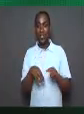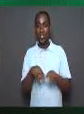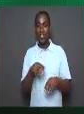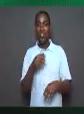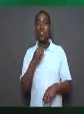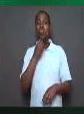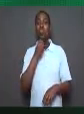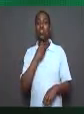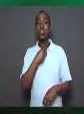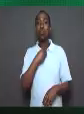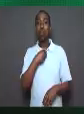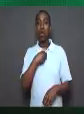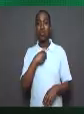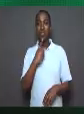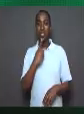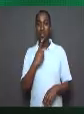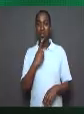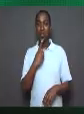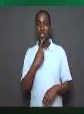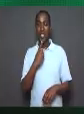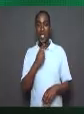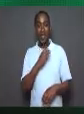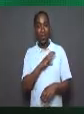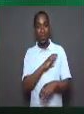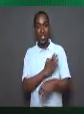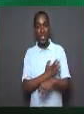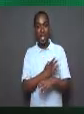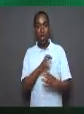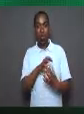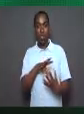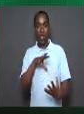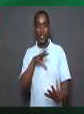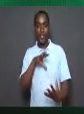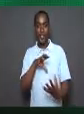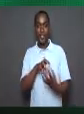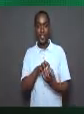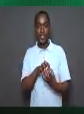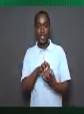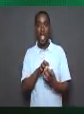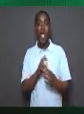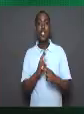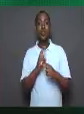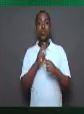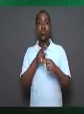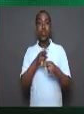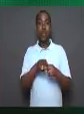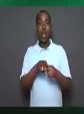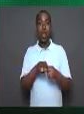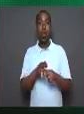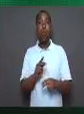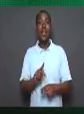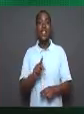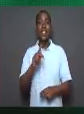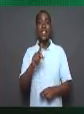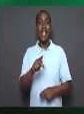esophagus and is squeezed by muscular contractions known as